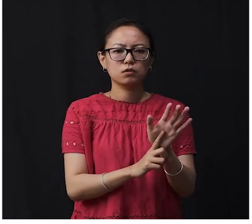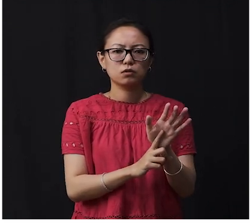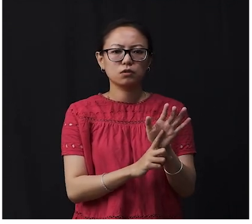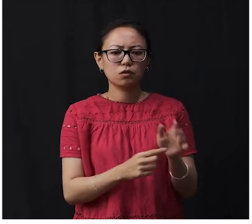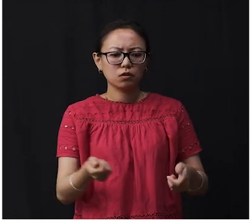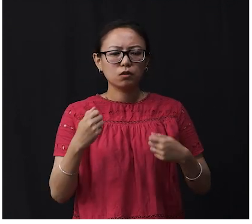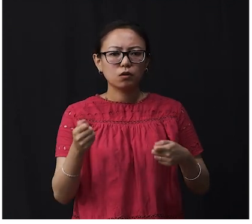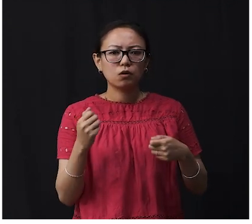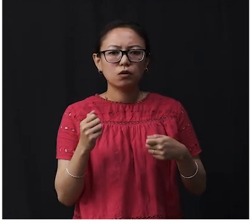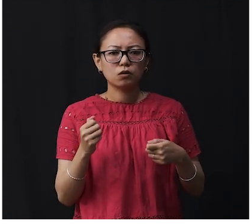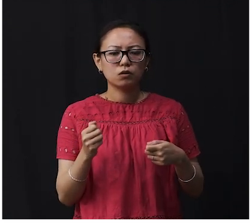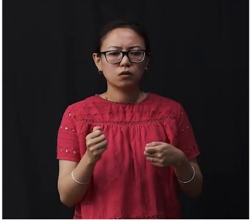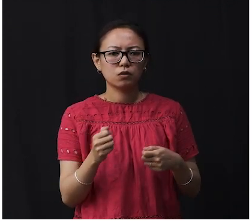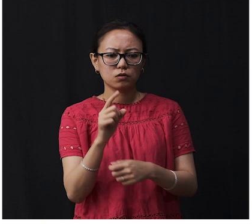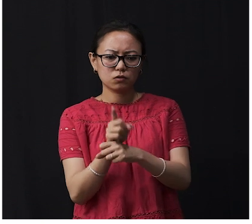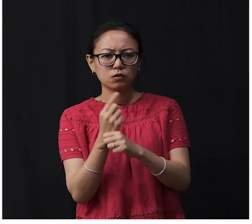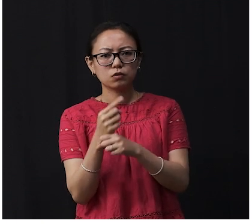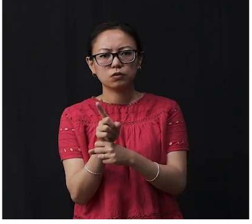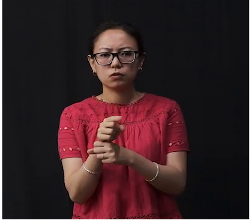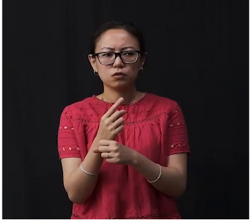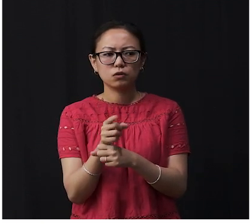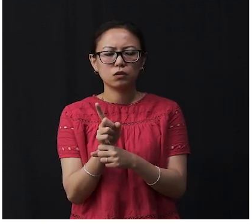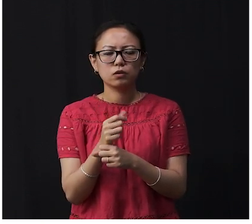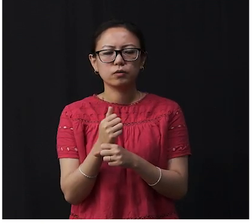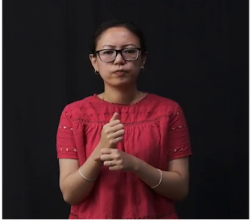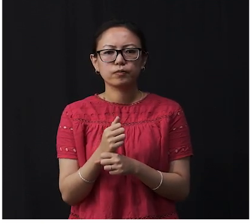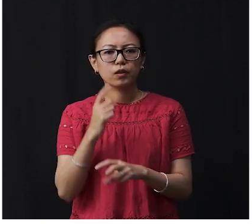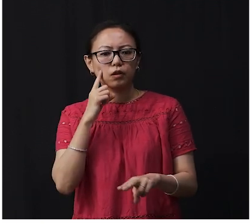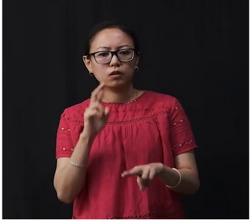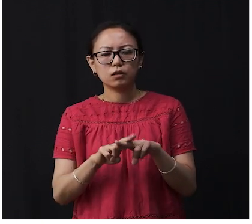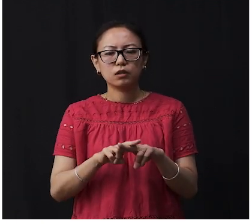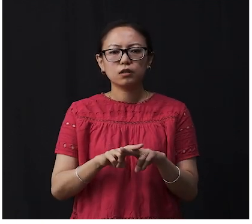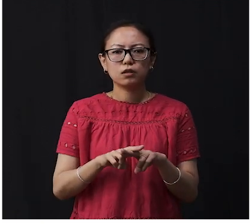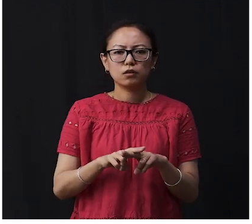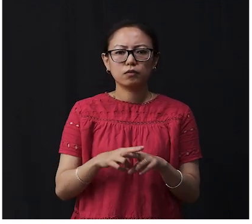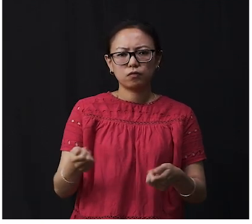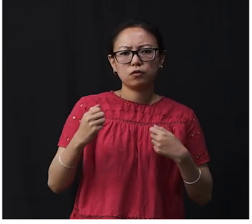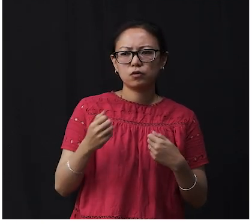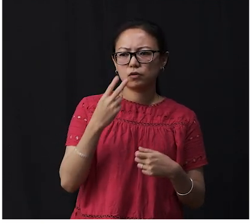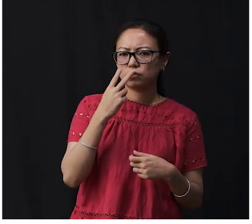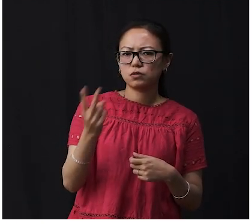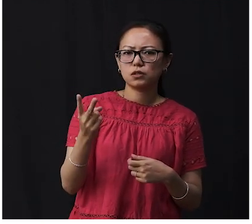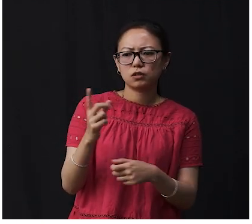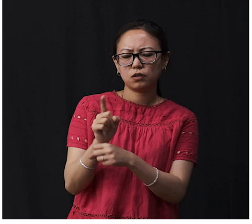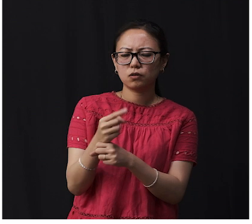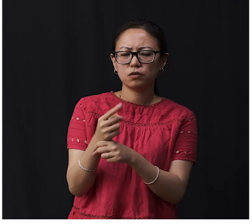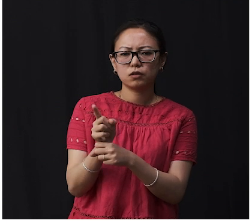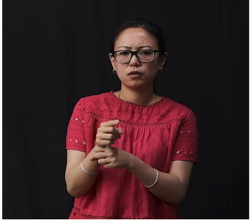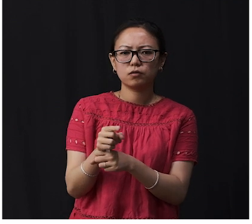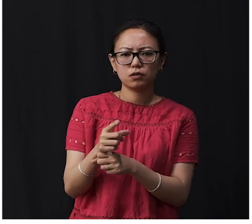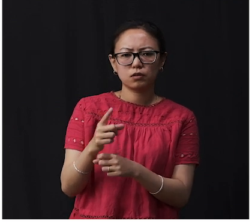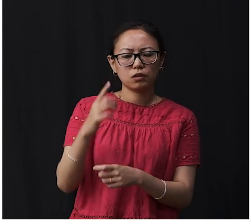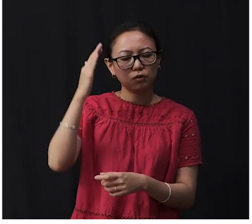tail wagging around, that means they are chasing away the flies. Okay? Now,